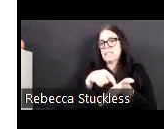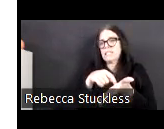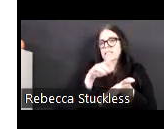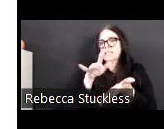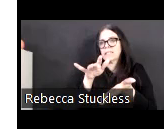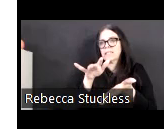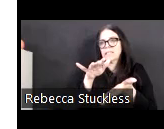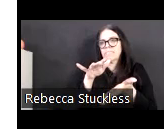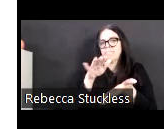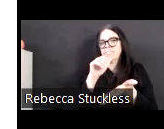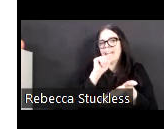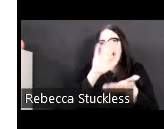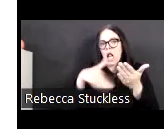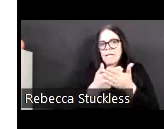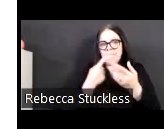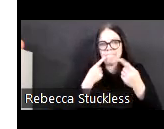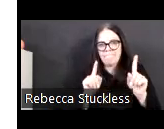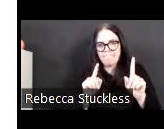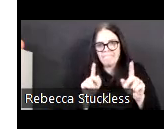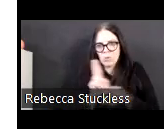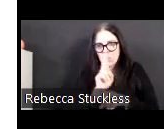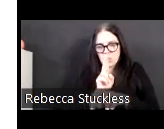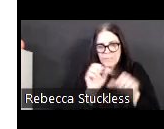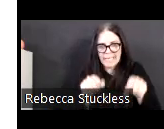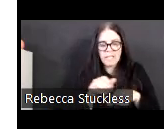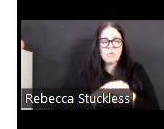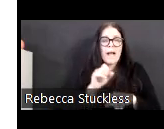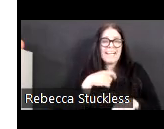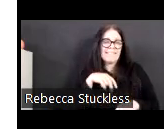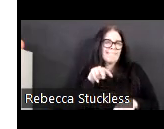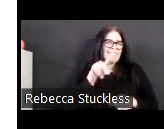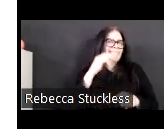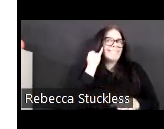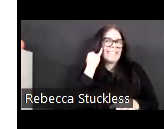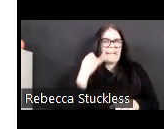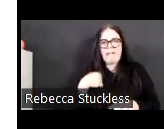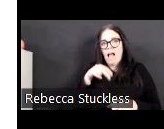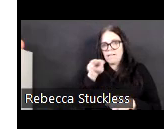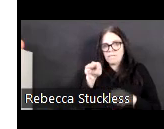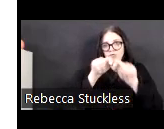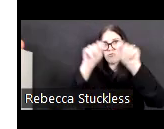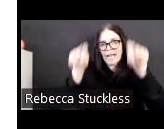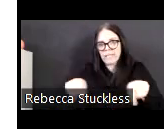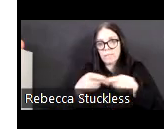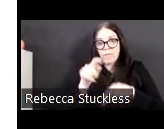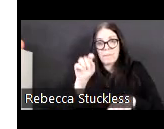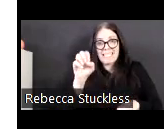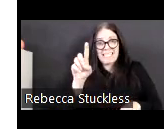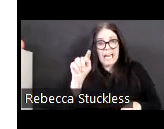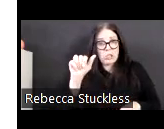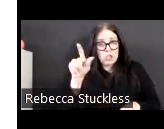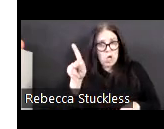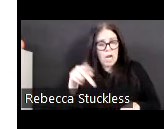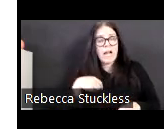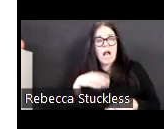we're able to use. So what I do is, if I see a transcript, say from TED Talks, I'll cut and paste it. And I use,